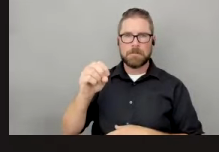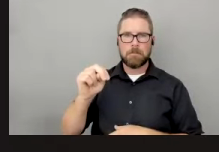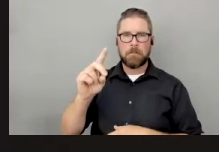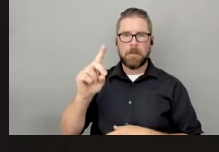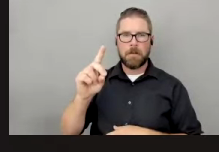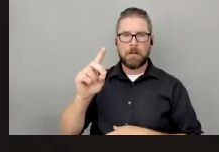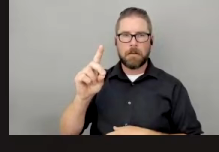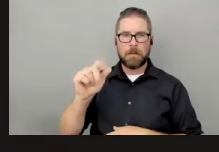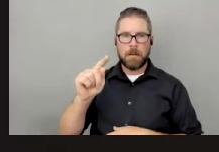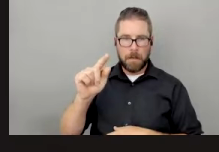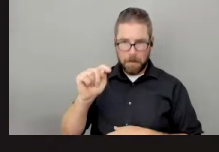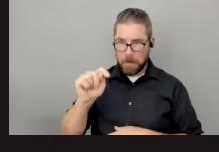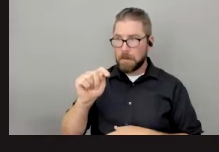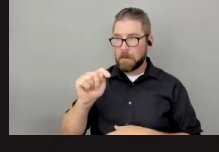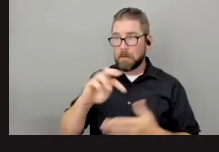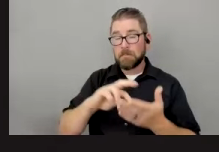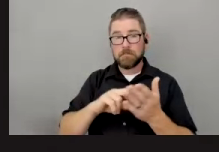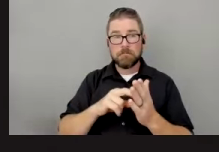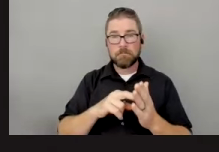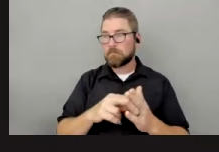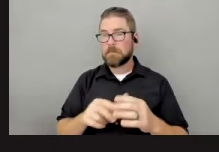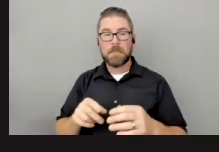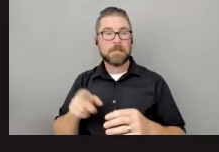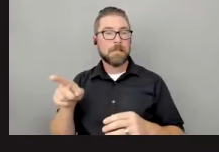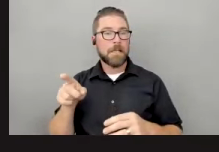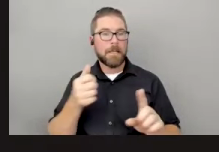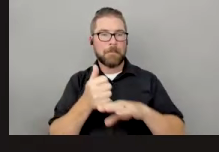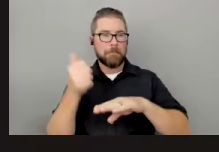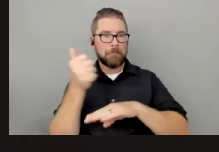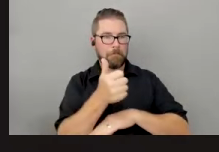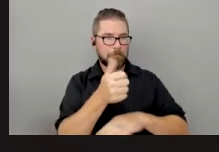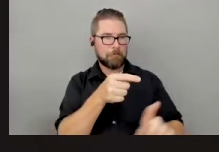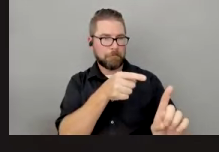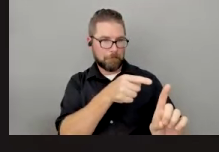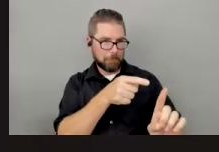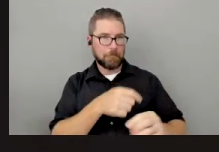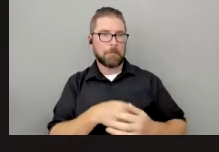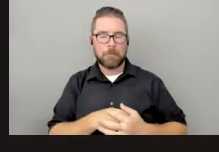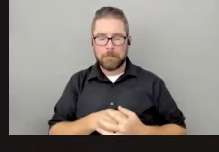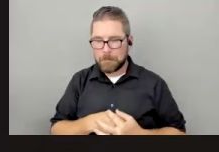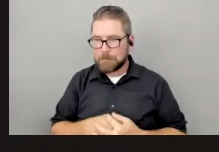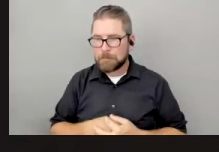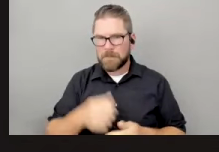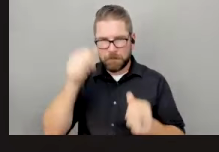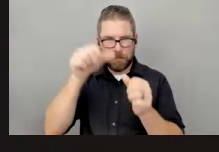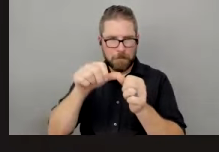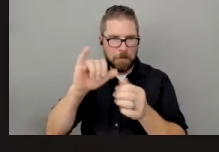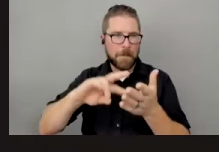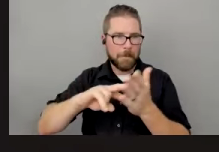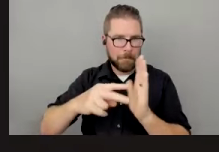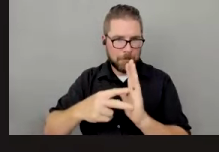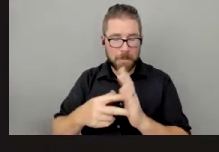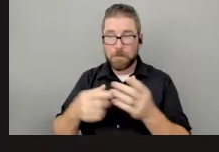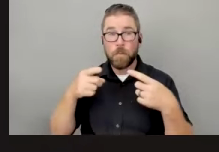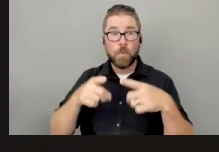known as like the person who's being accused. And so just keep those in mind. And then during the session, if you have questions,